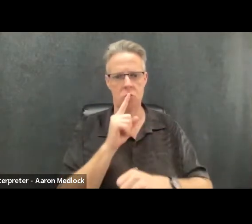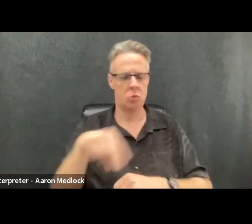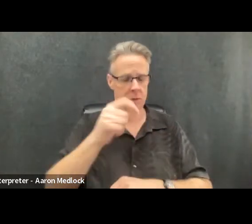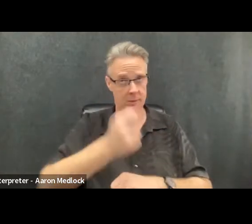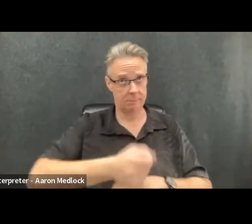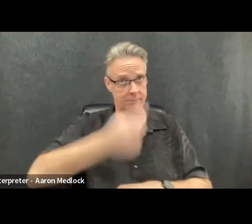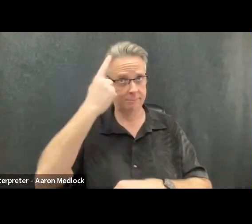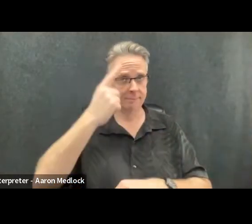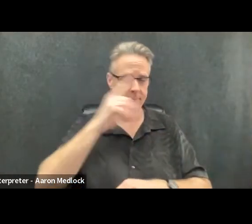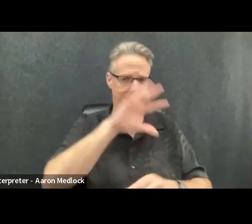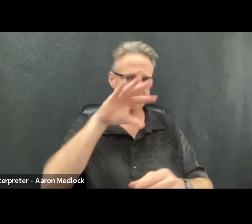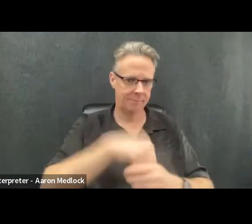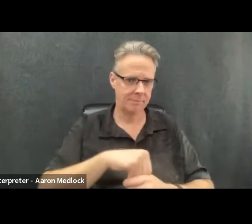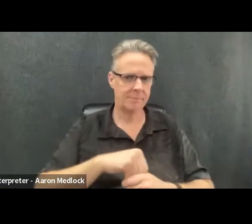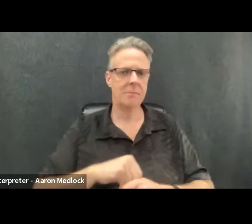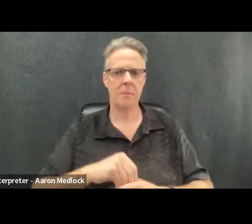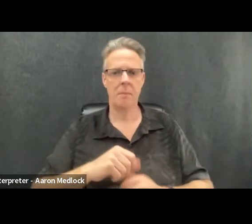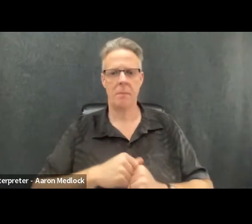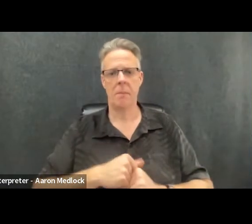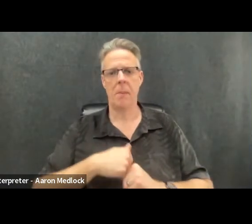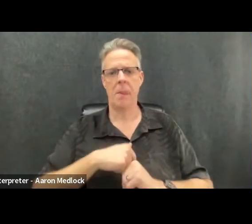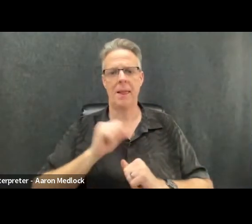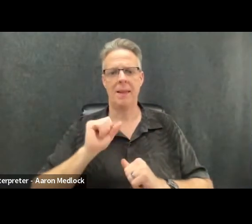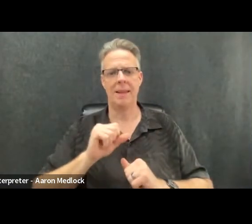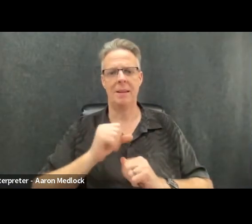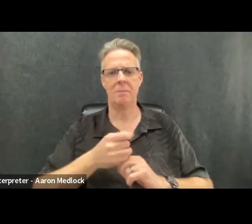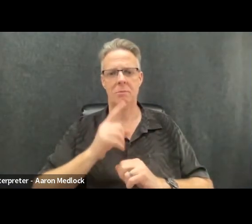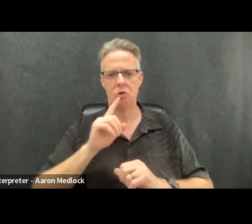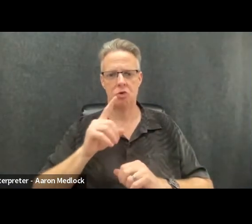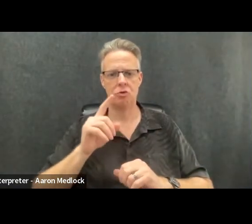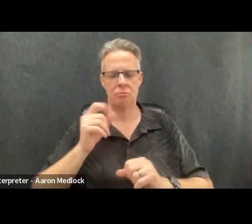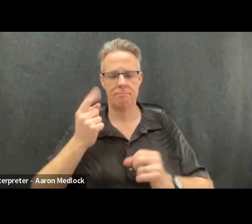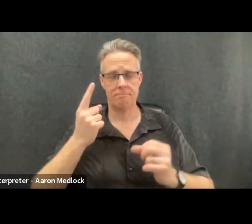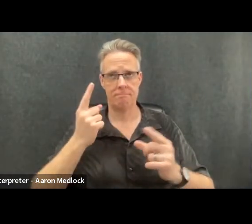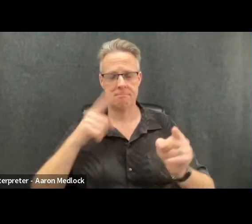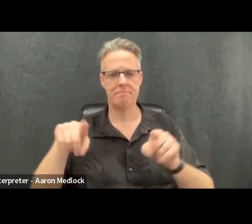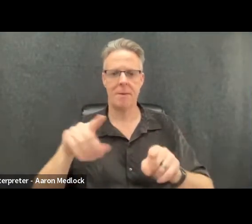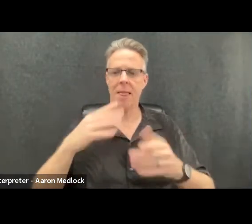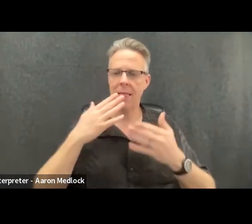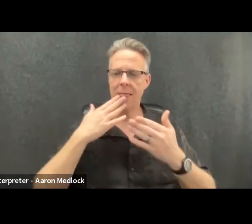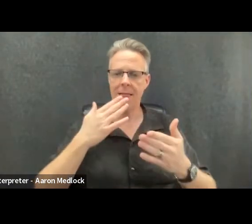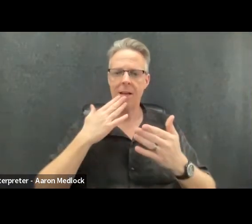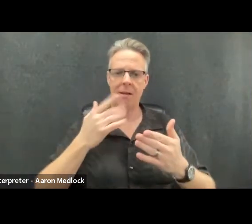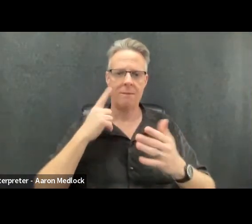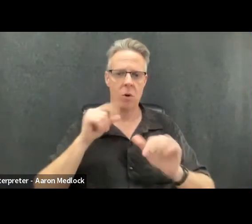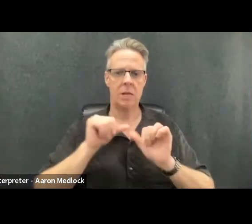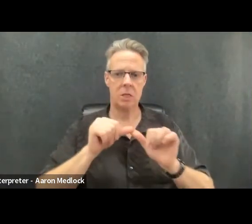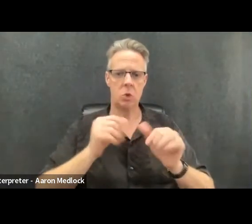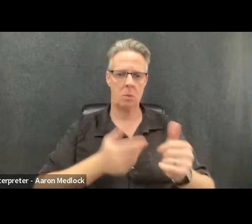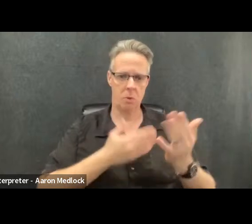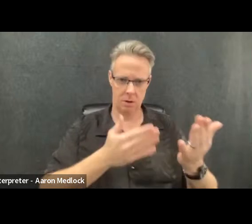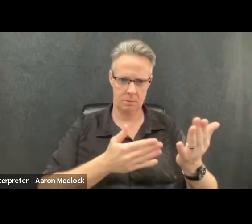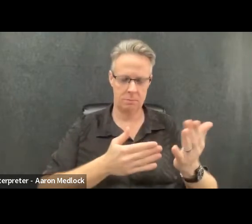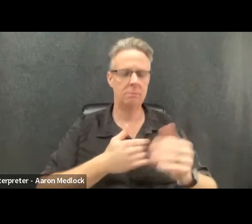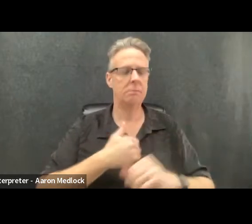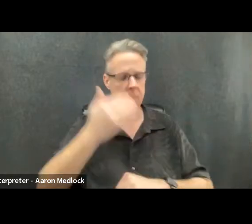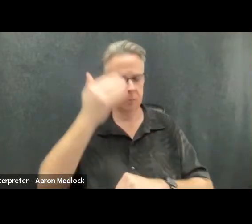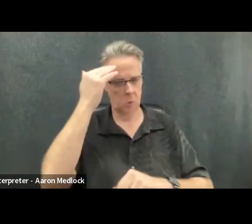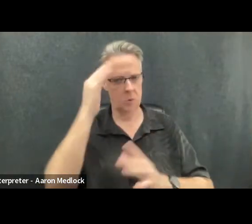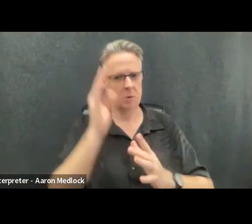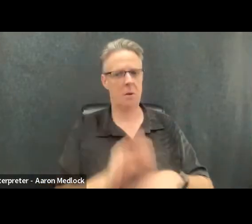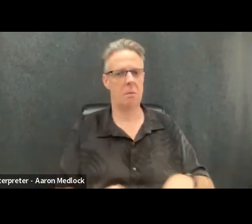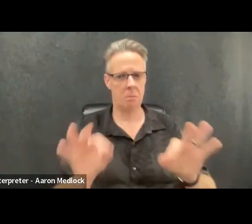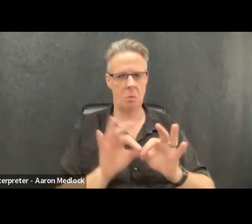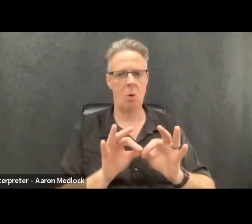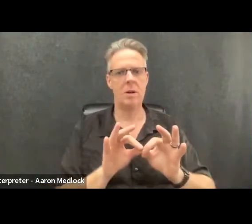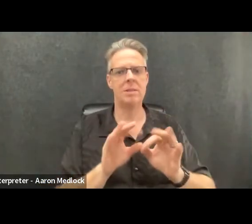what we're looking at and that we can seek some alignment here. So thank you for continuing to bring this up. It is important and it is the role that you